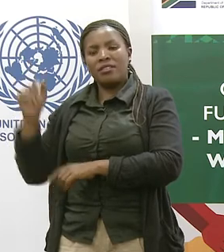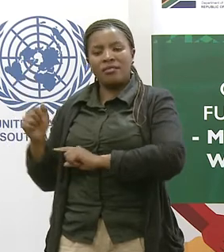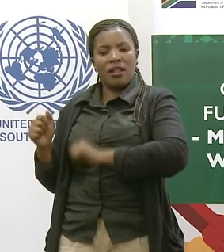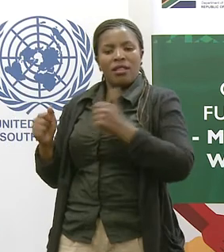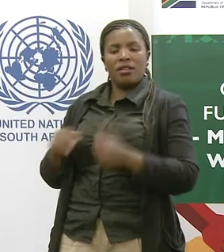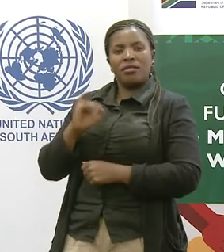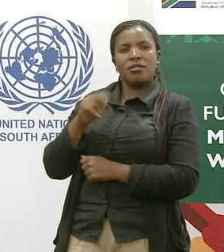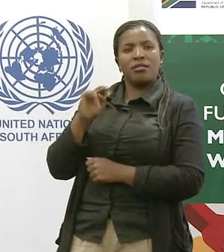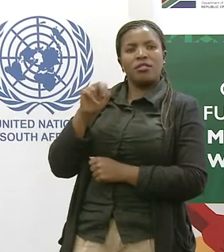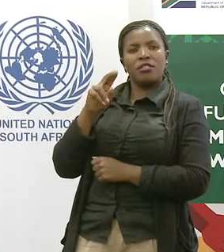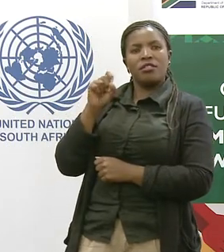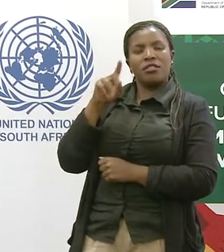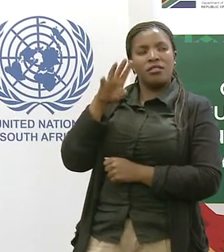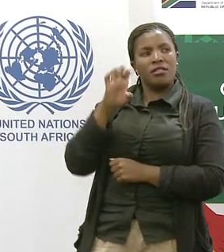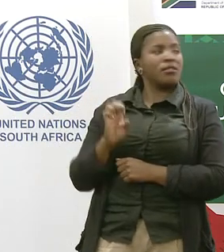much.